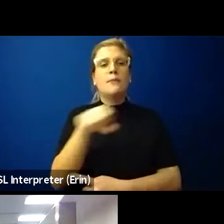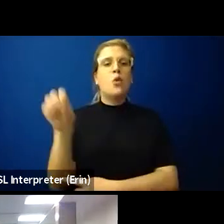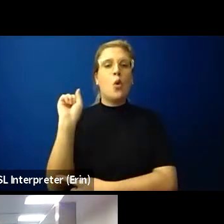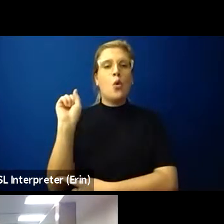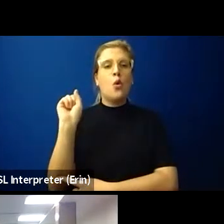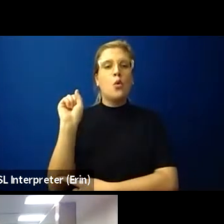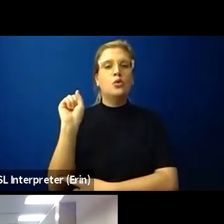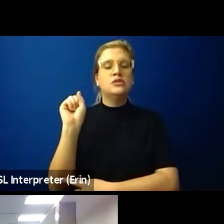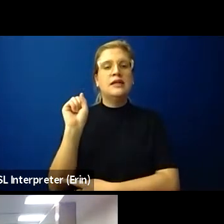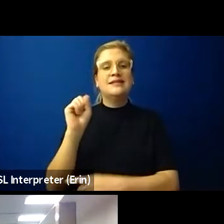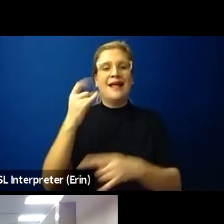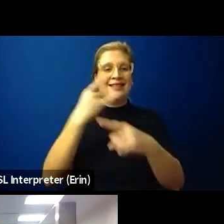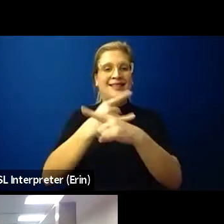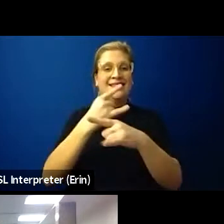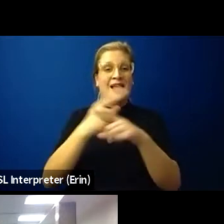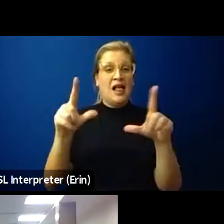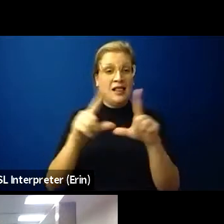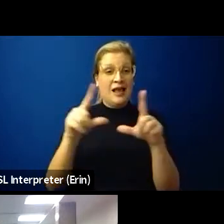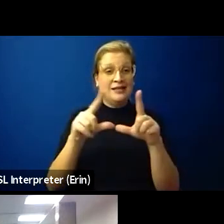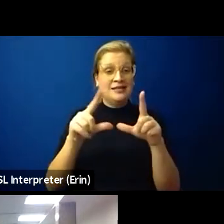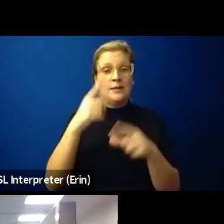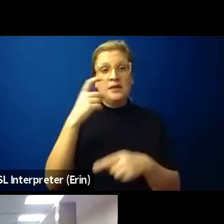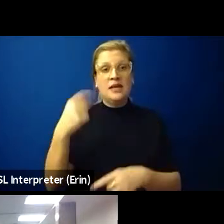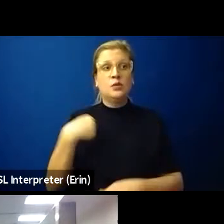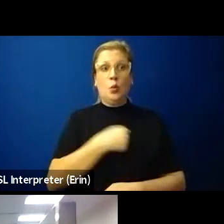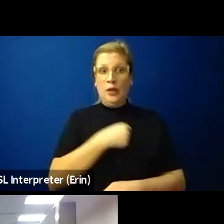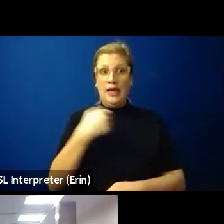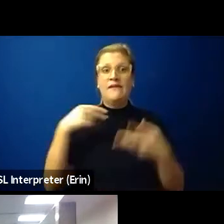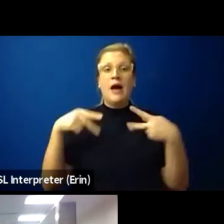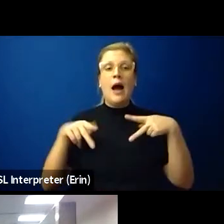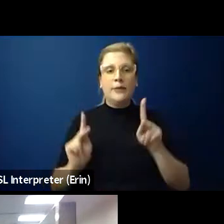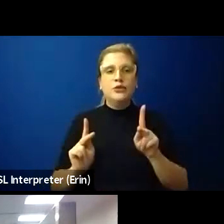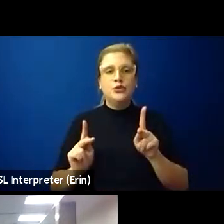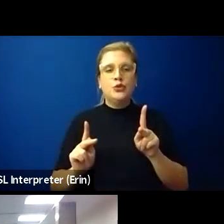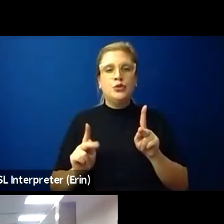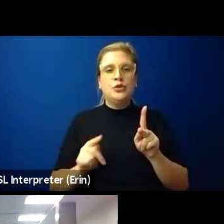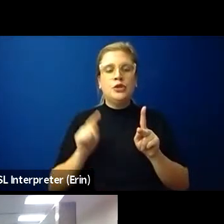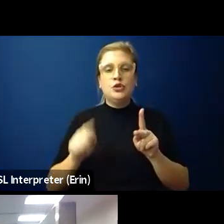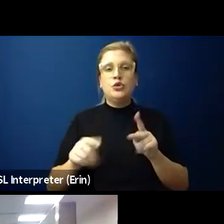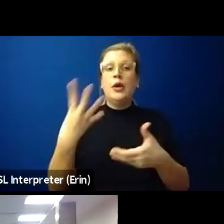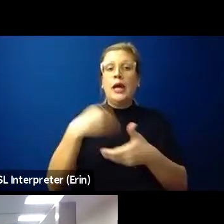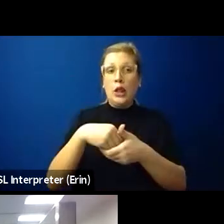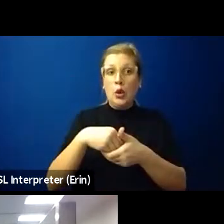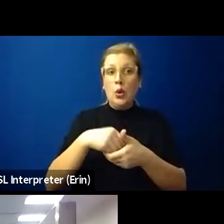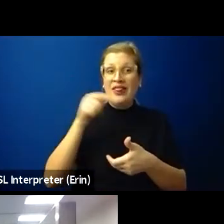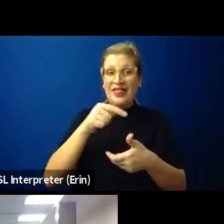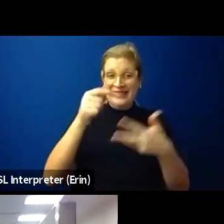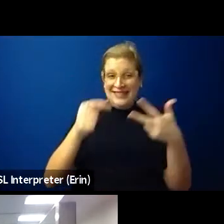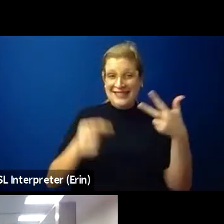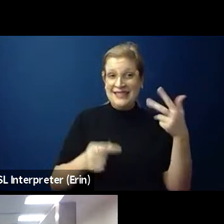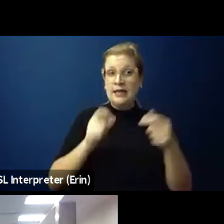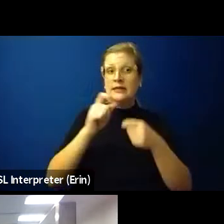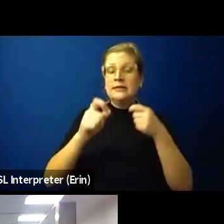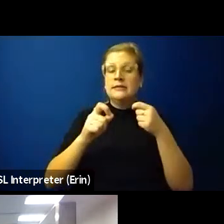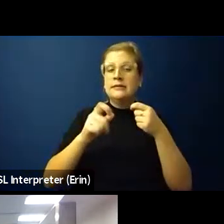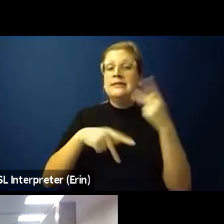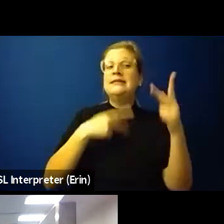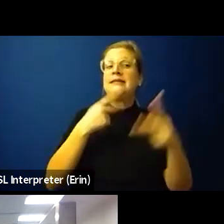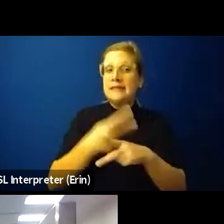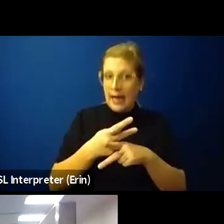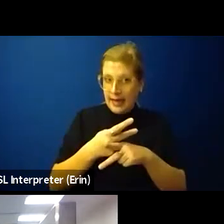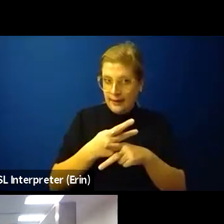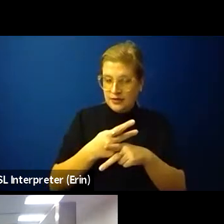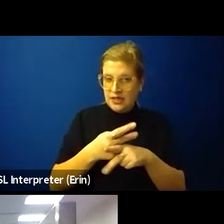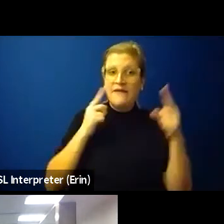a liquor license because it gives us an opportunity to include these type of stipulations in a settlement